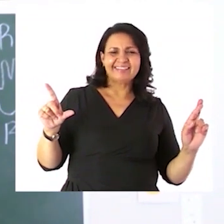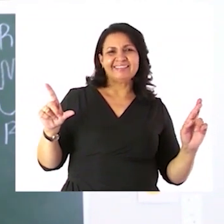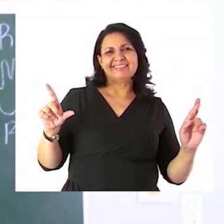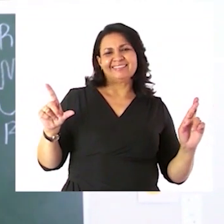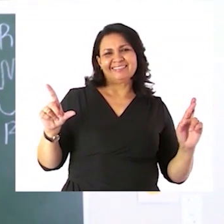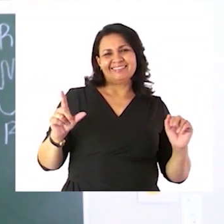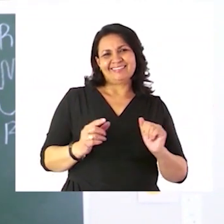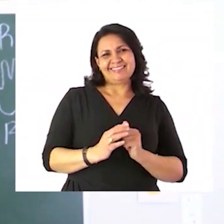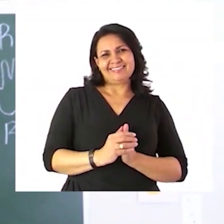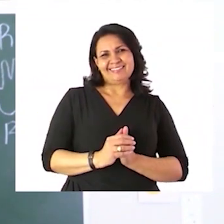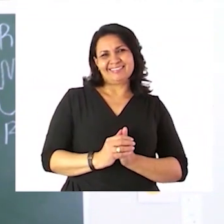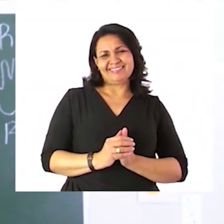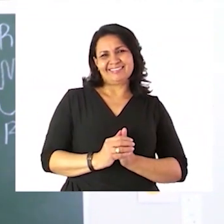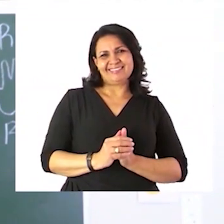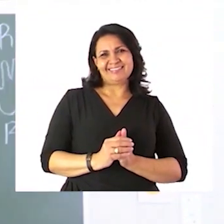hand side.